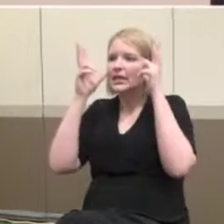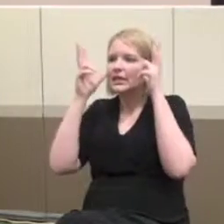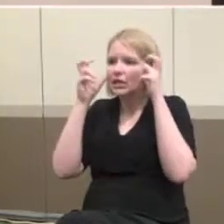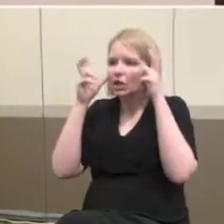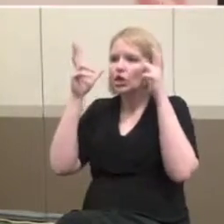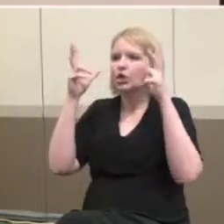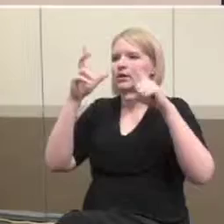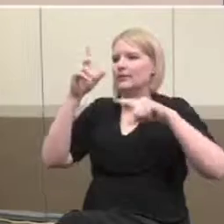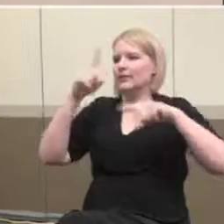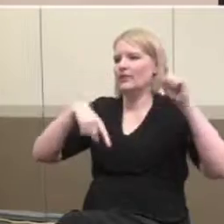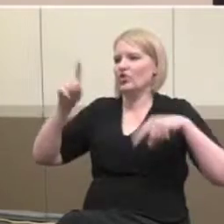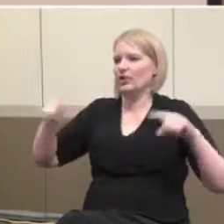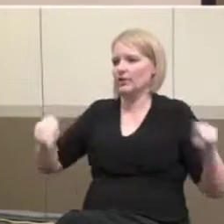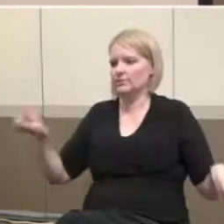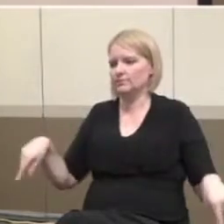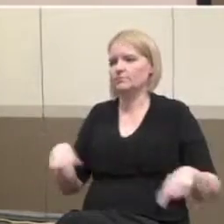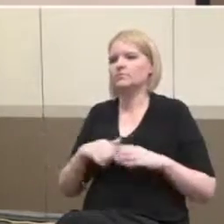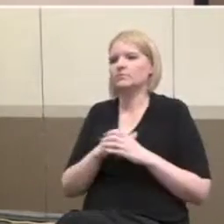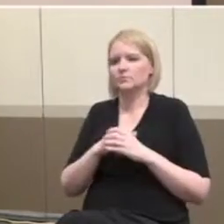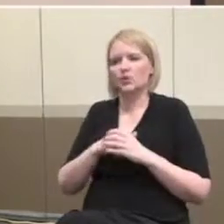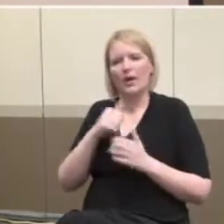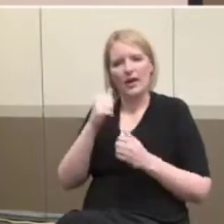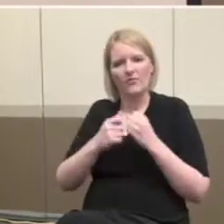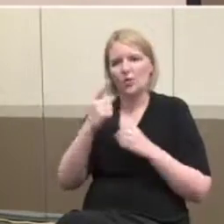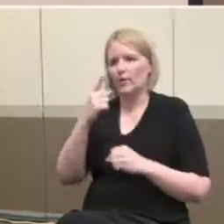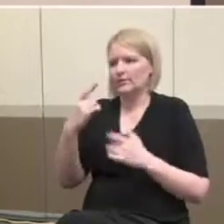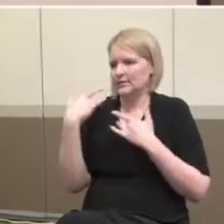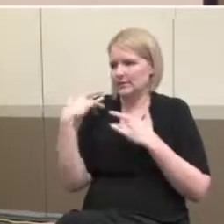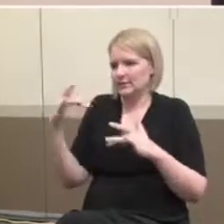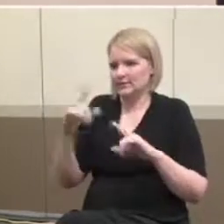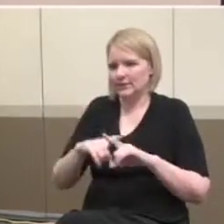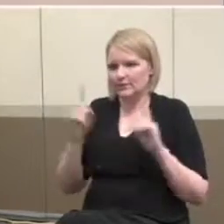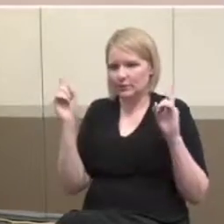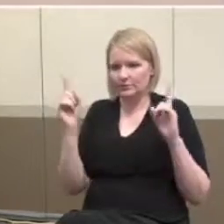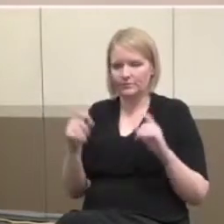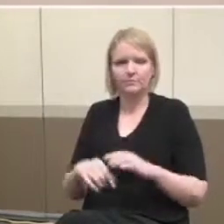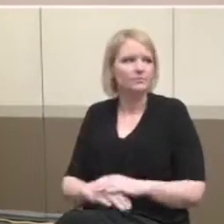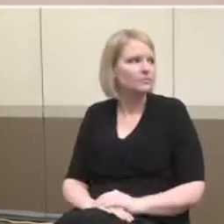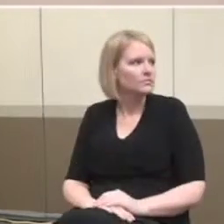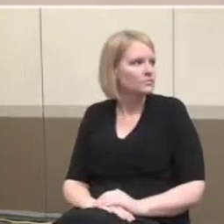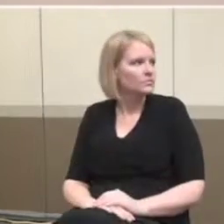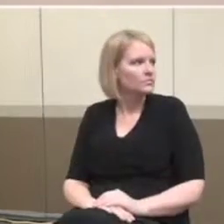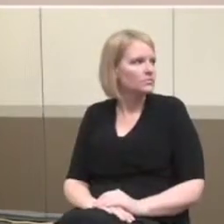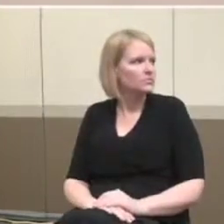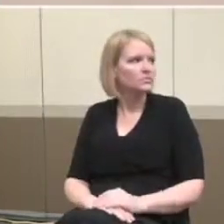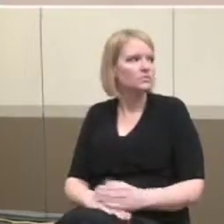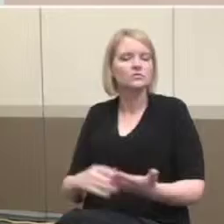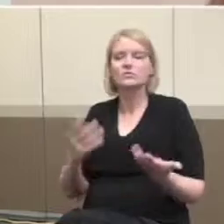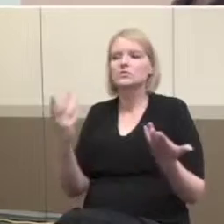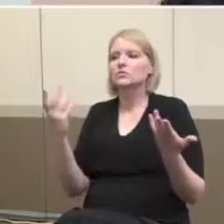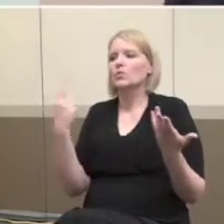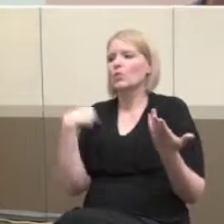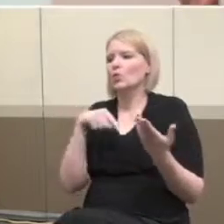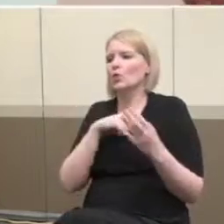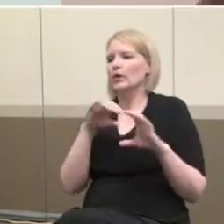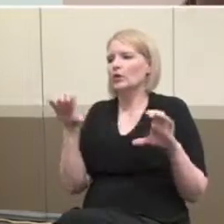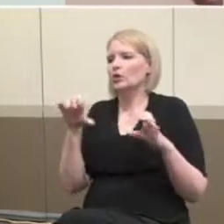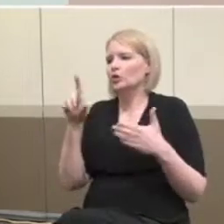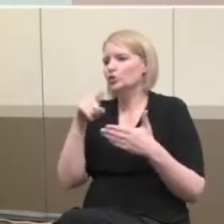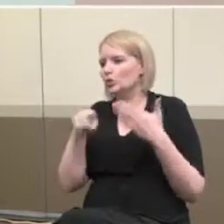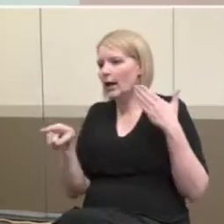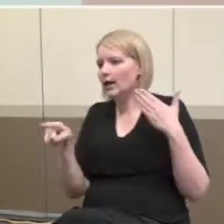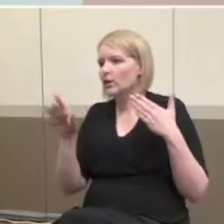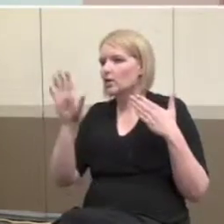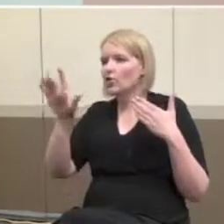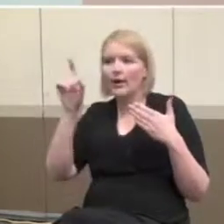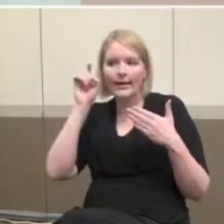differently, and some of us are really sensitive. So we do like a check. Okay, are you going to be turning the